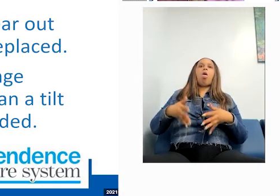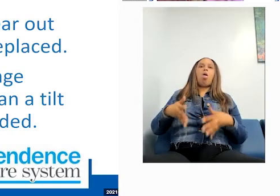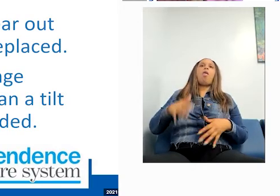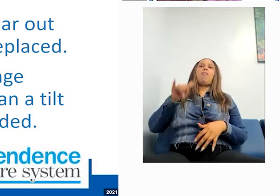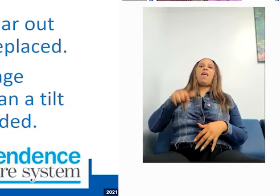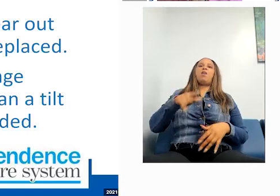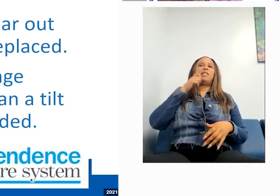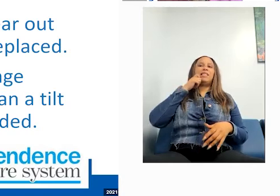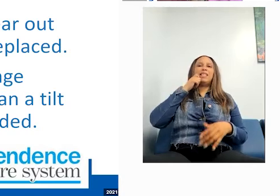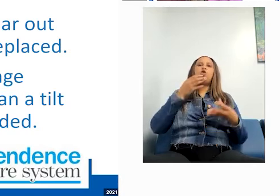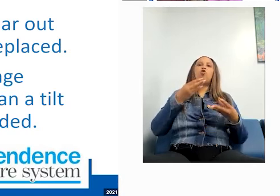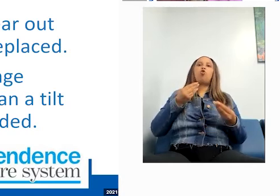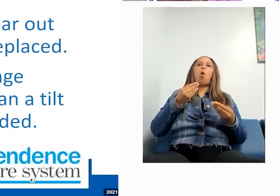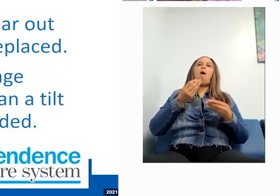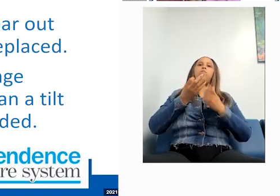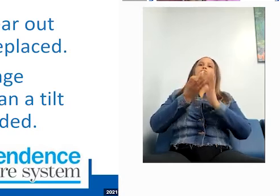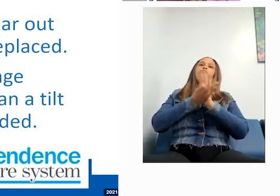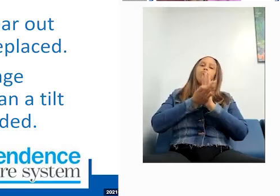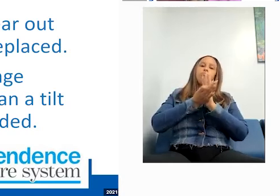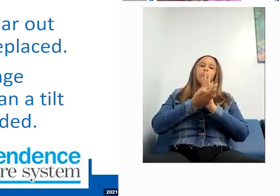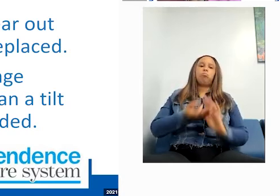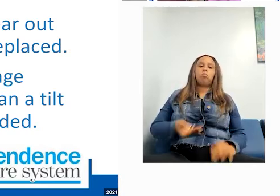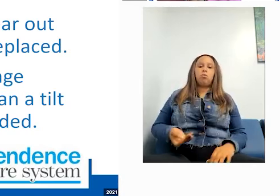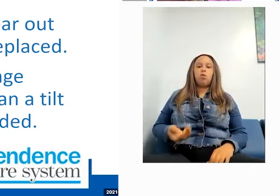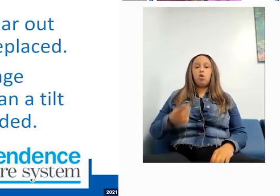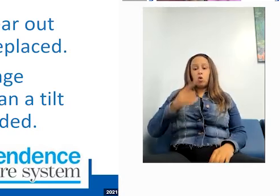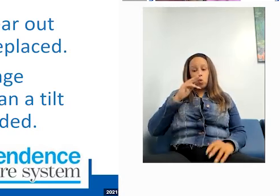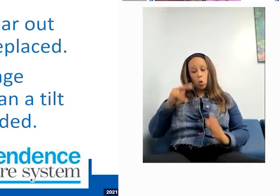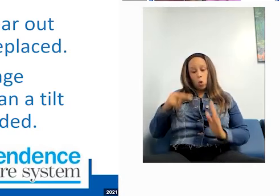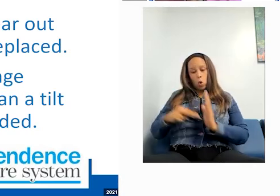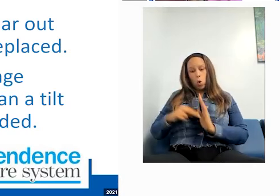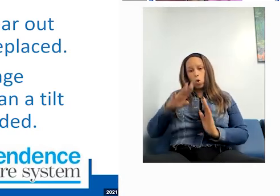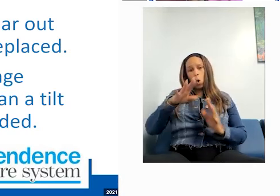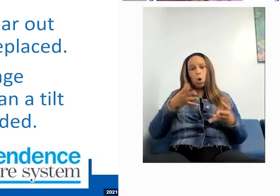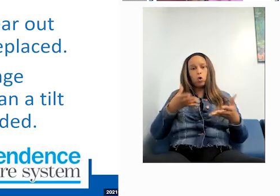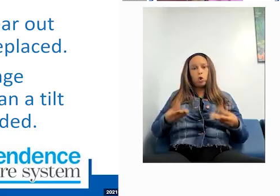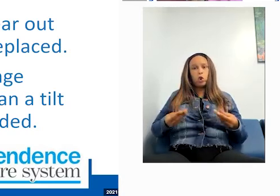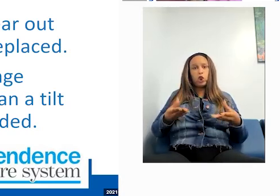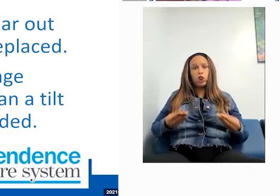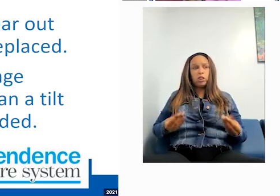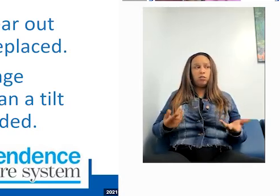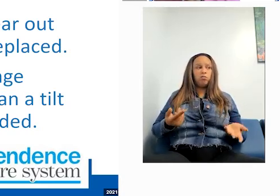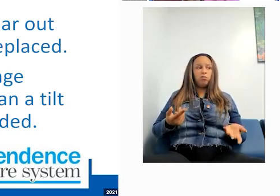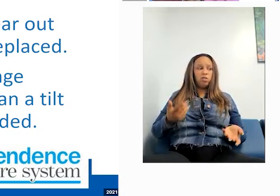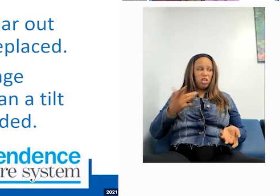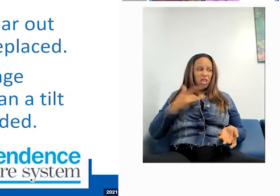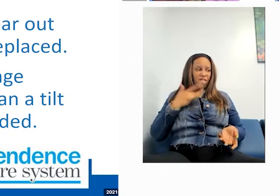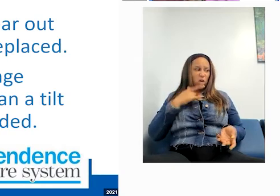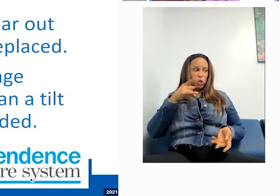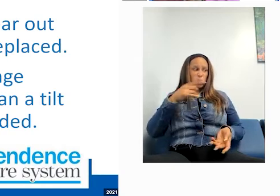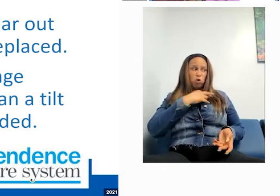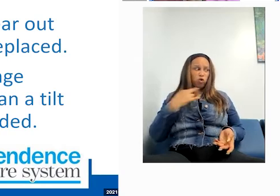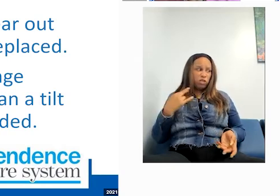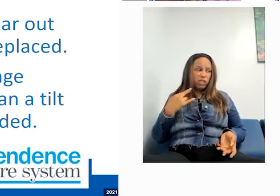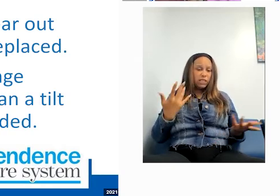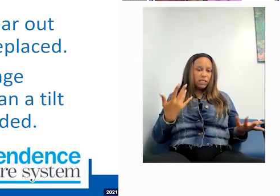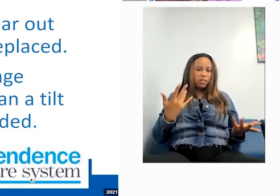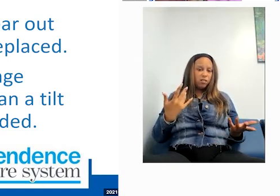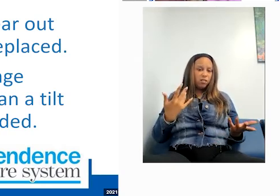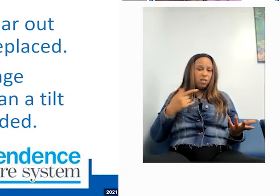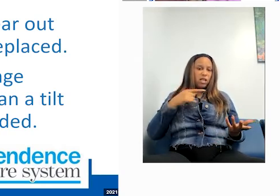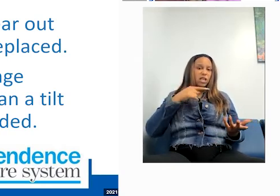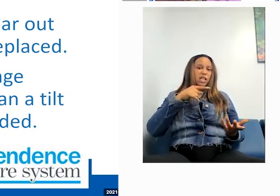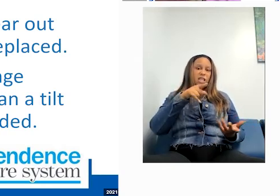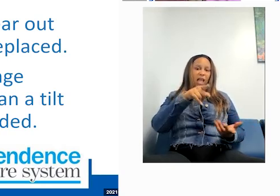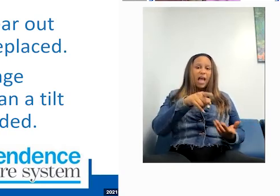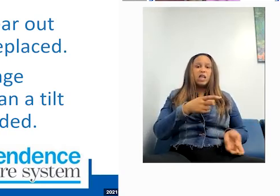You could look at your own cushion and say, am I at risk here? So this was a foam cushion that